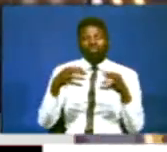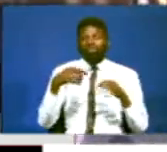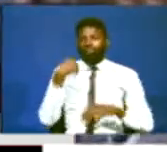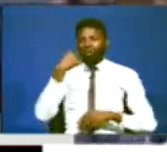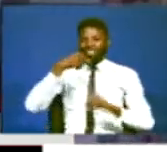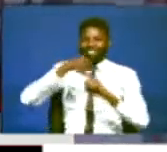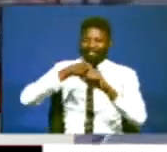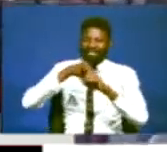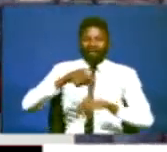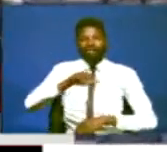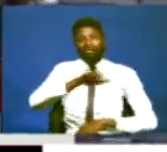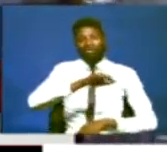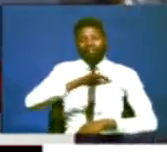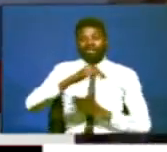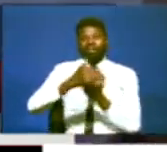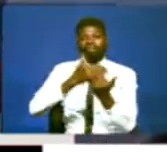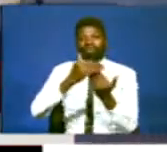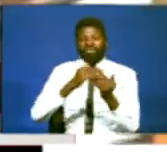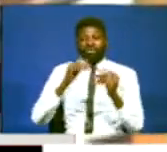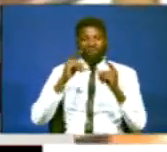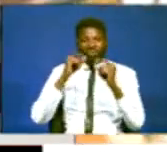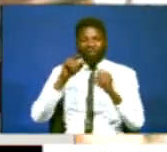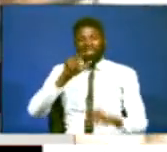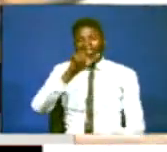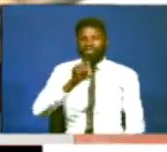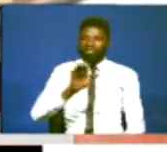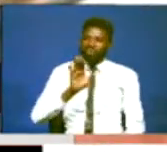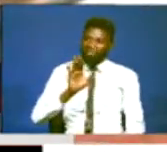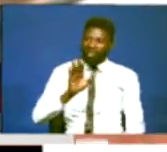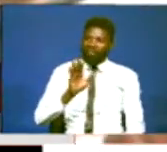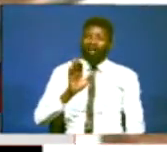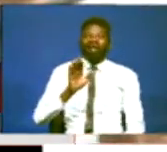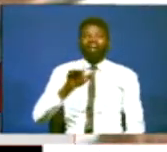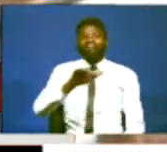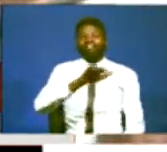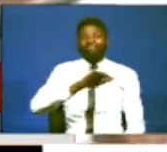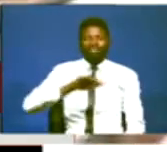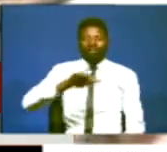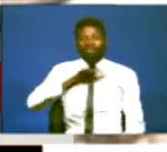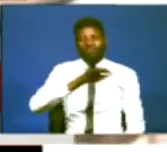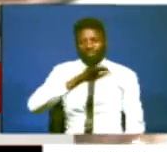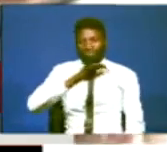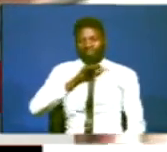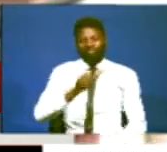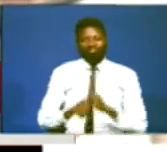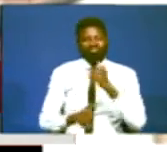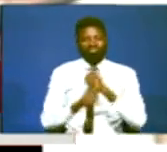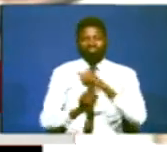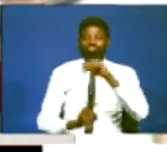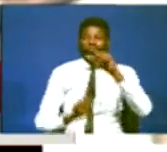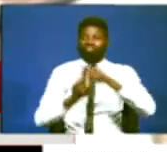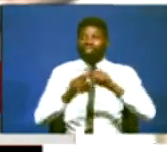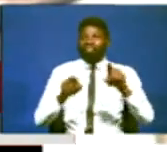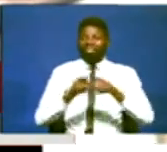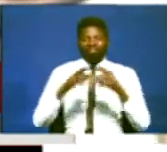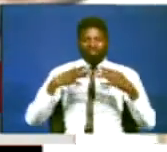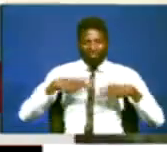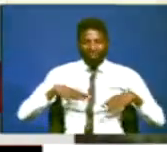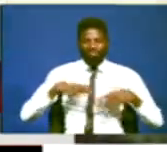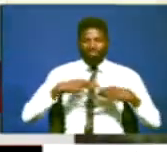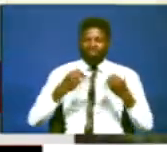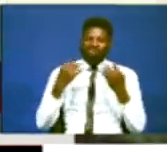environmentalists that say it threatens the region's fragile ecosystem and the livelihoods of tens of thousands of people. The